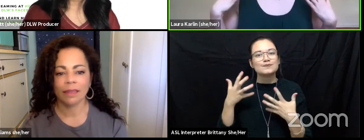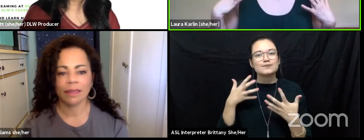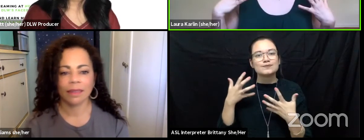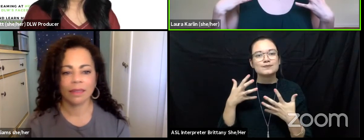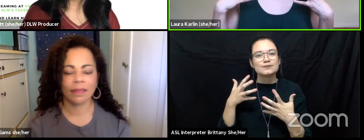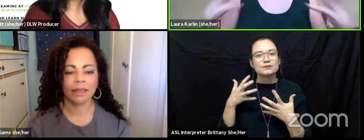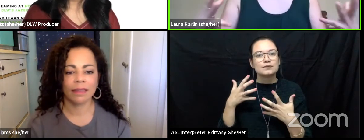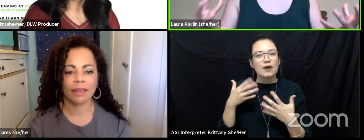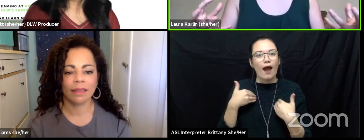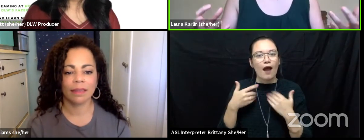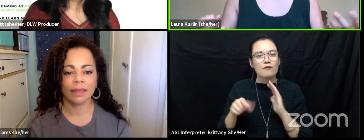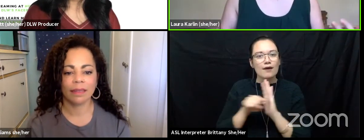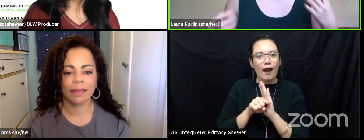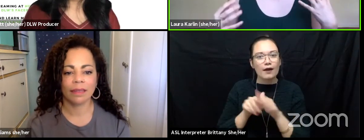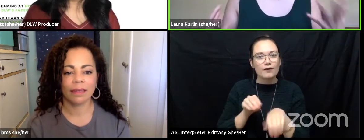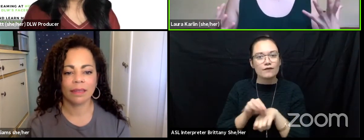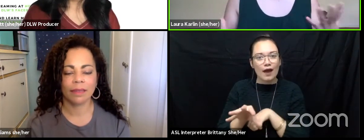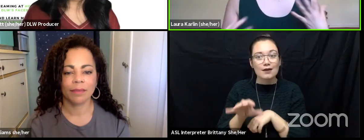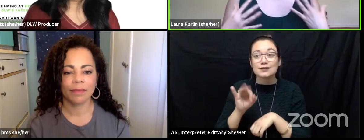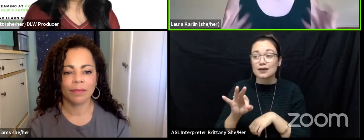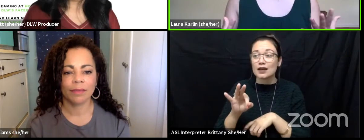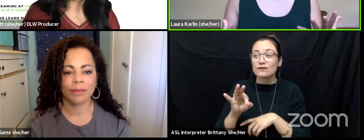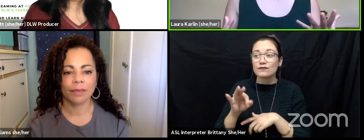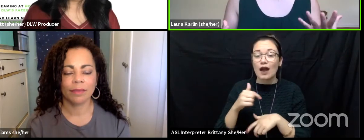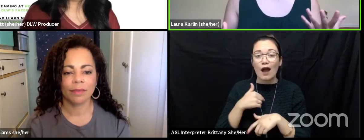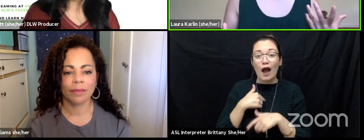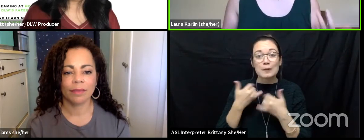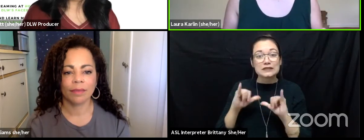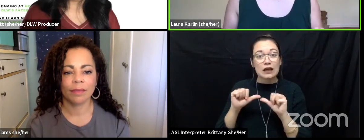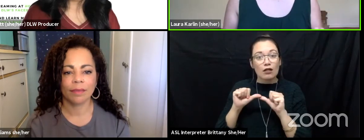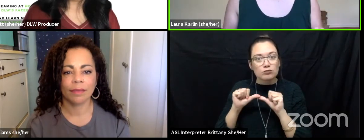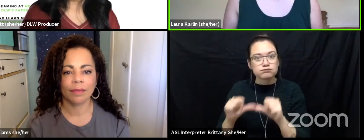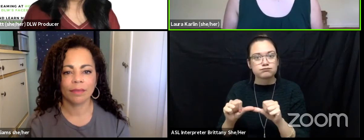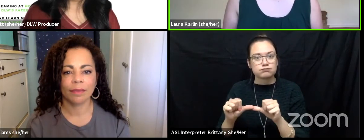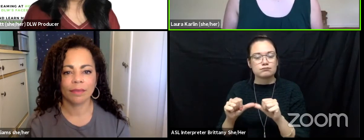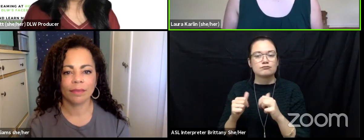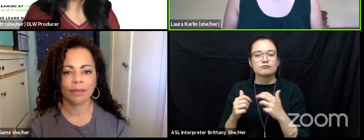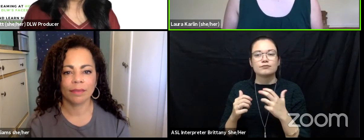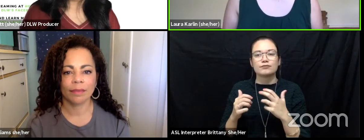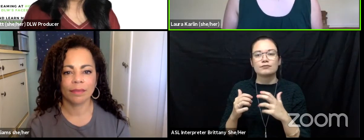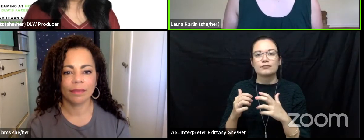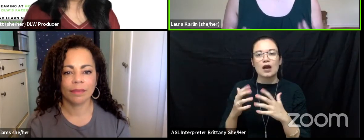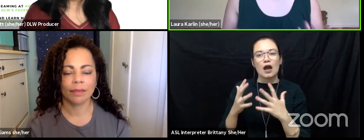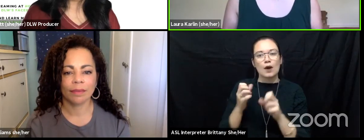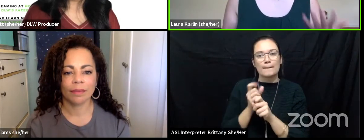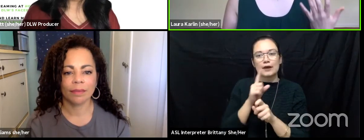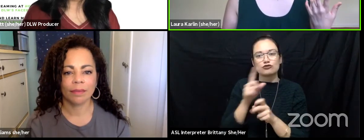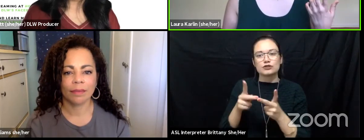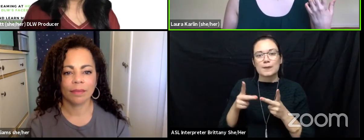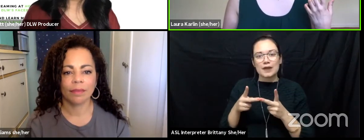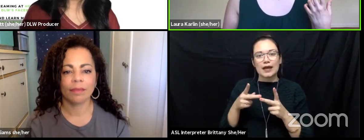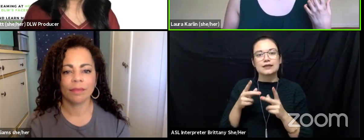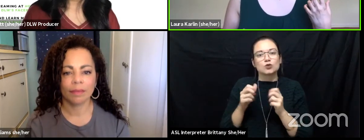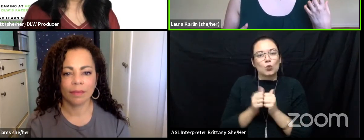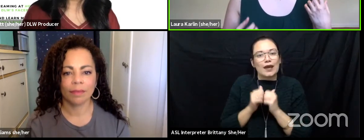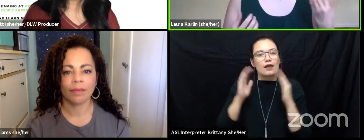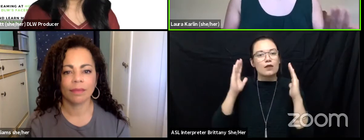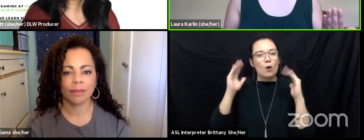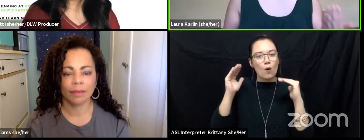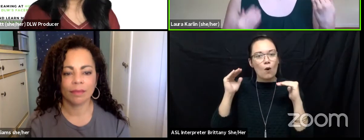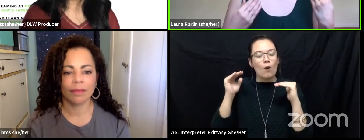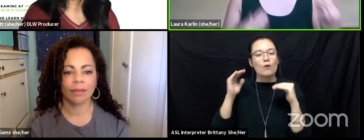if I am pushing forward, if there, you know, that it comes from a place of hope